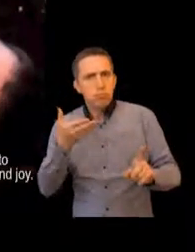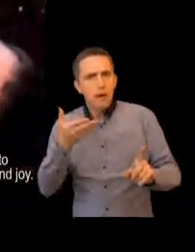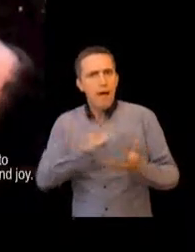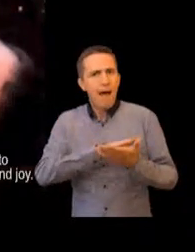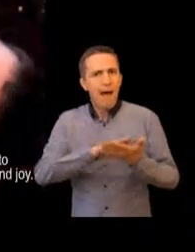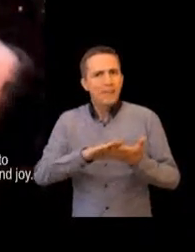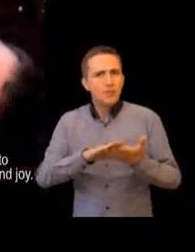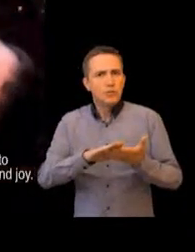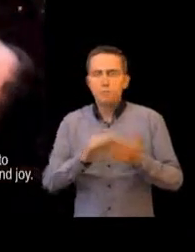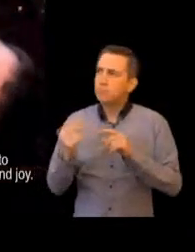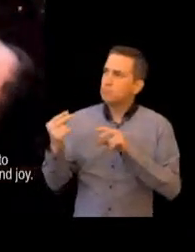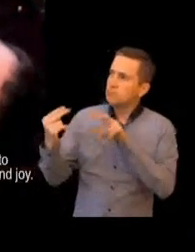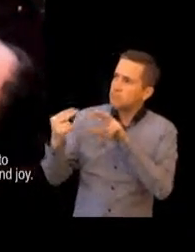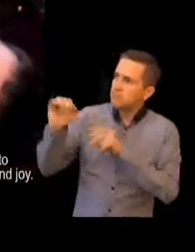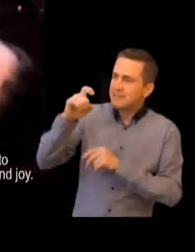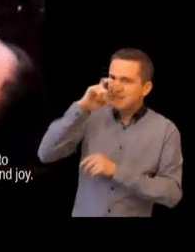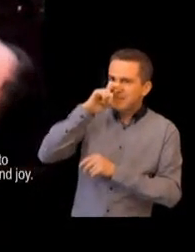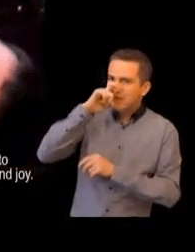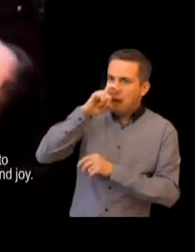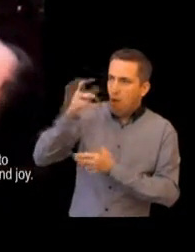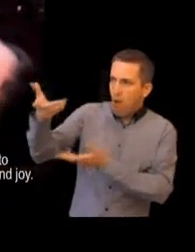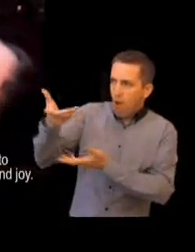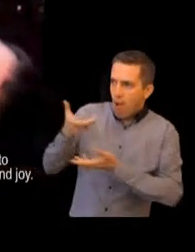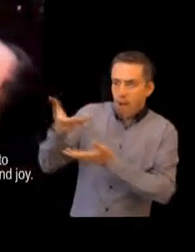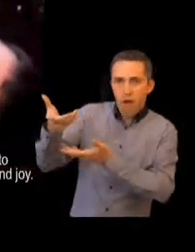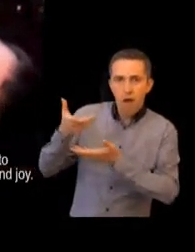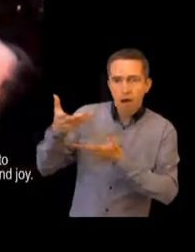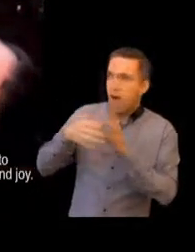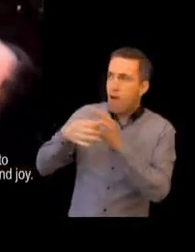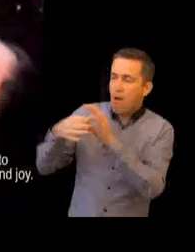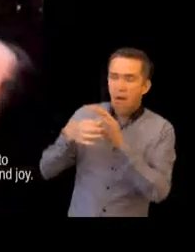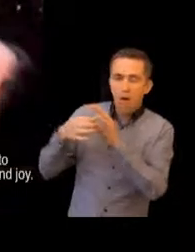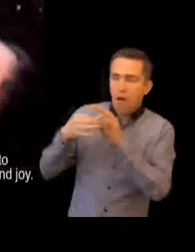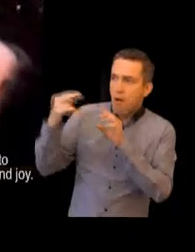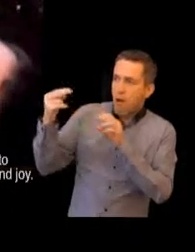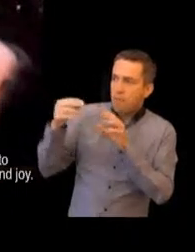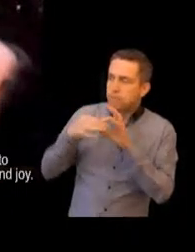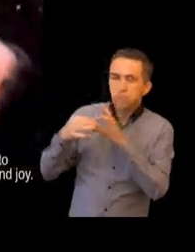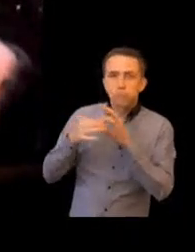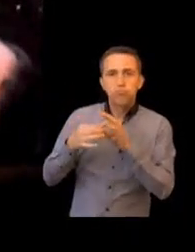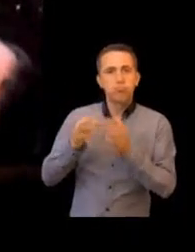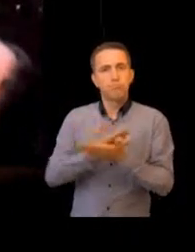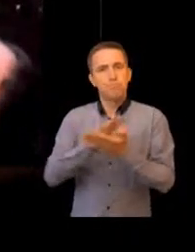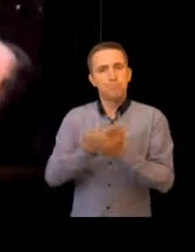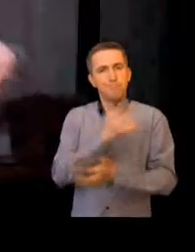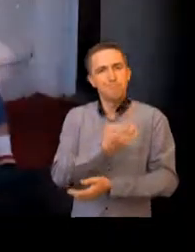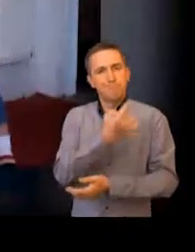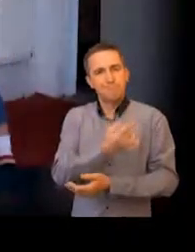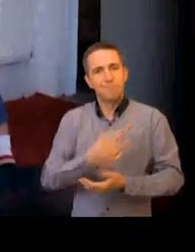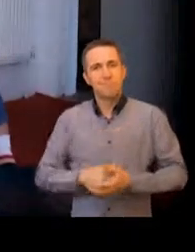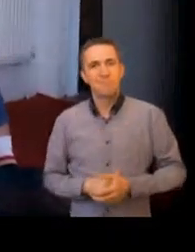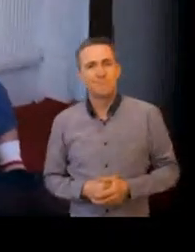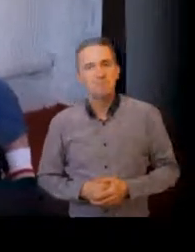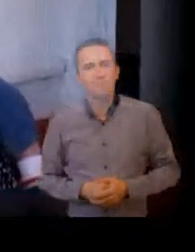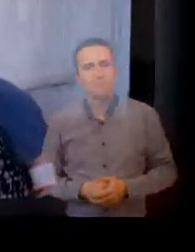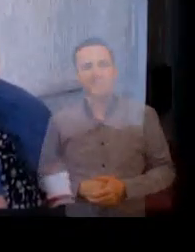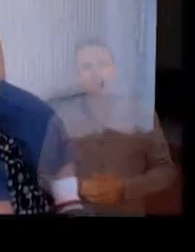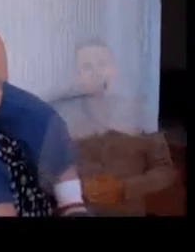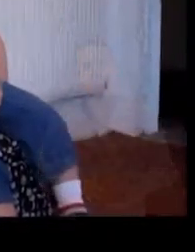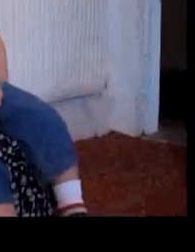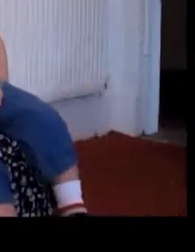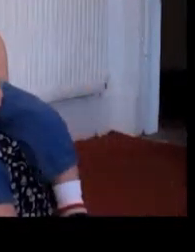Hashim. This clip illustrates the importance of introducing a toy to provide stimulation and then allowing the child